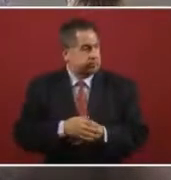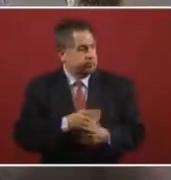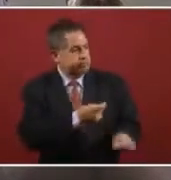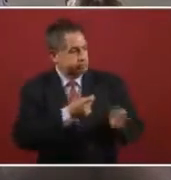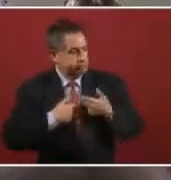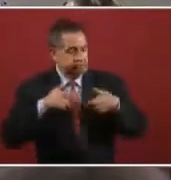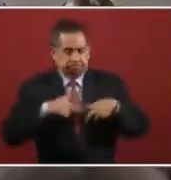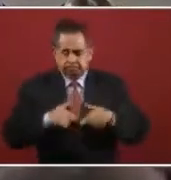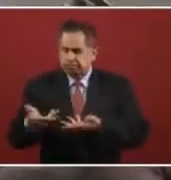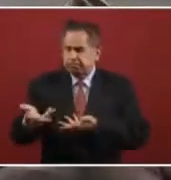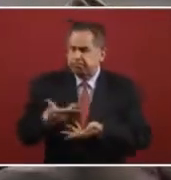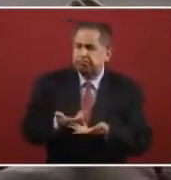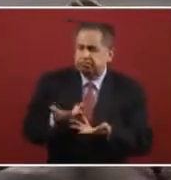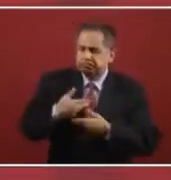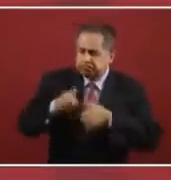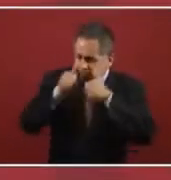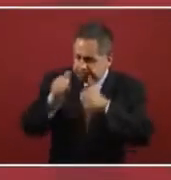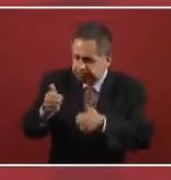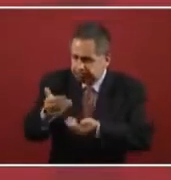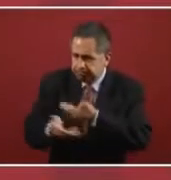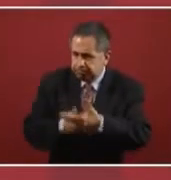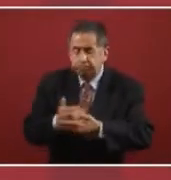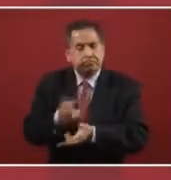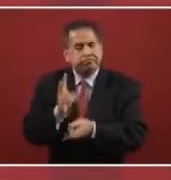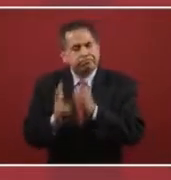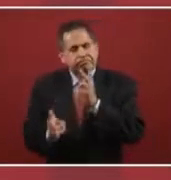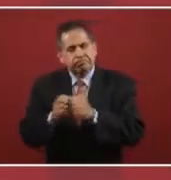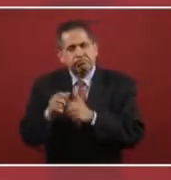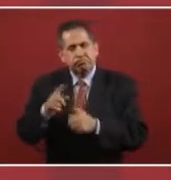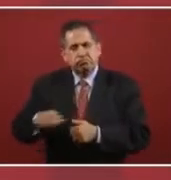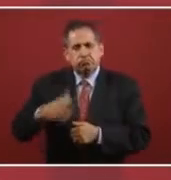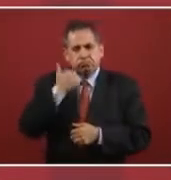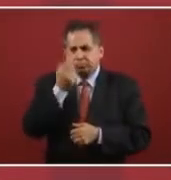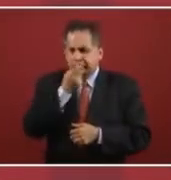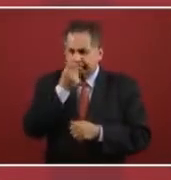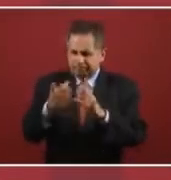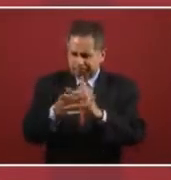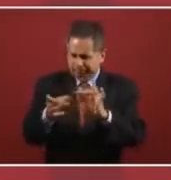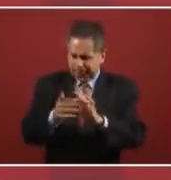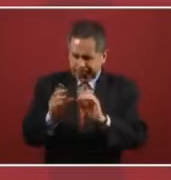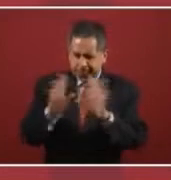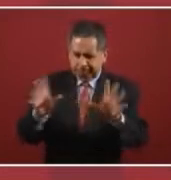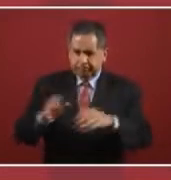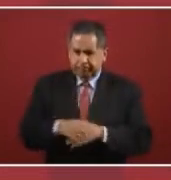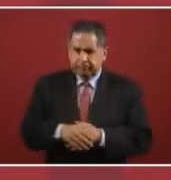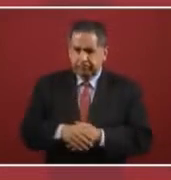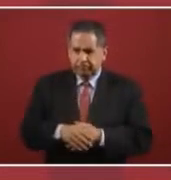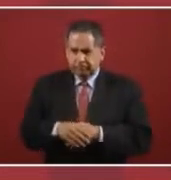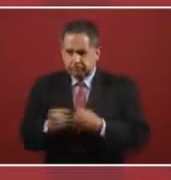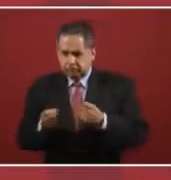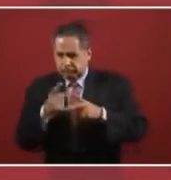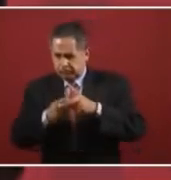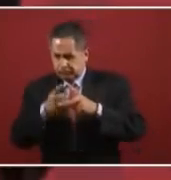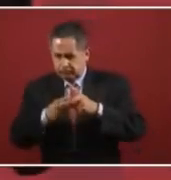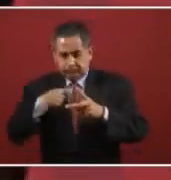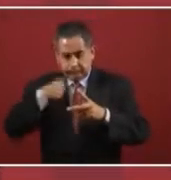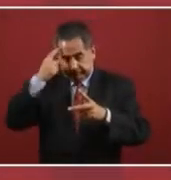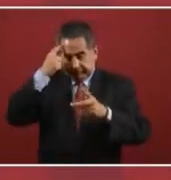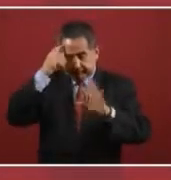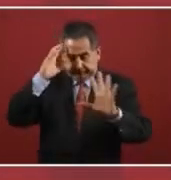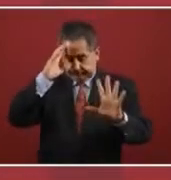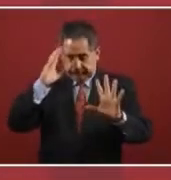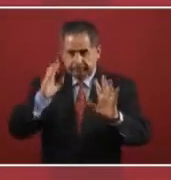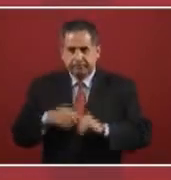Manuel López Obrador. Platicamos con ellos y quisiera aquí aclarar antes de darles los spoke números, to them and let me clarify